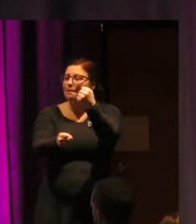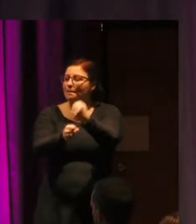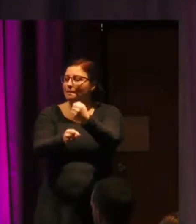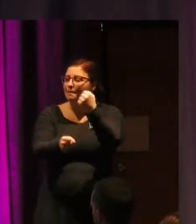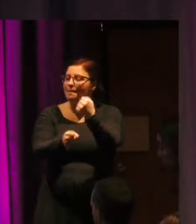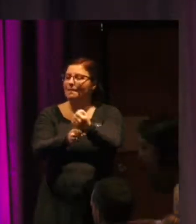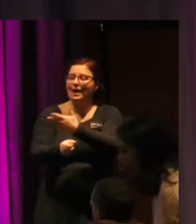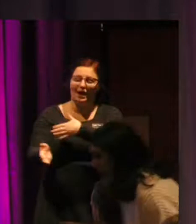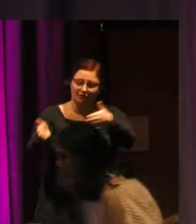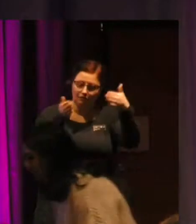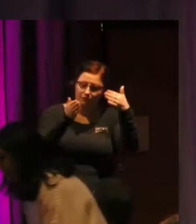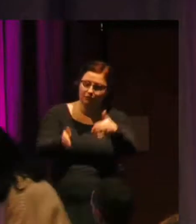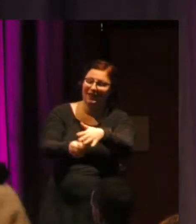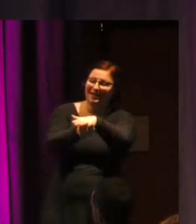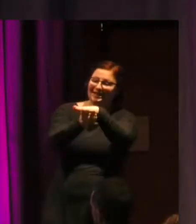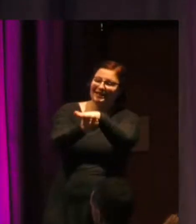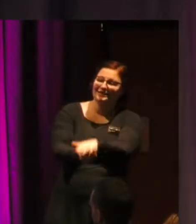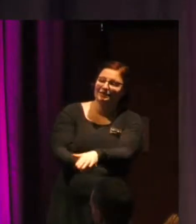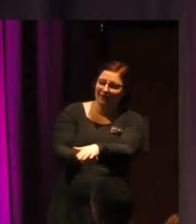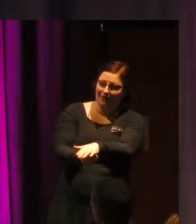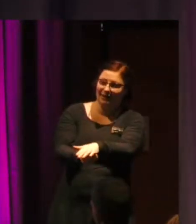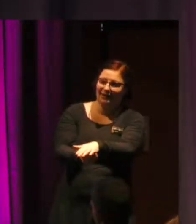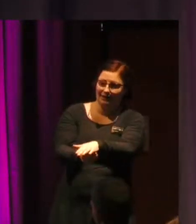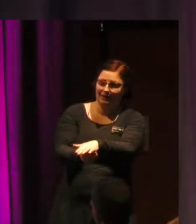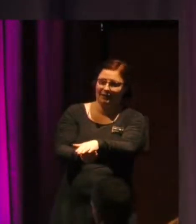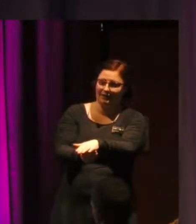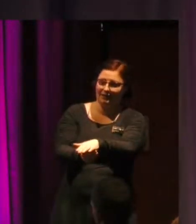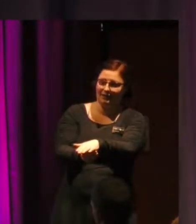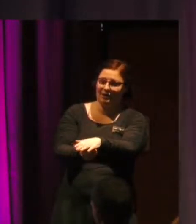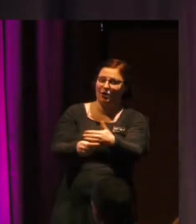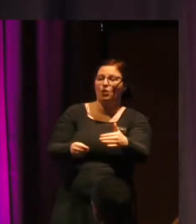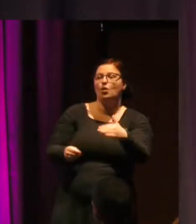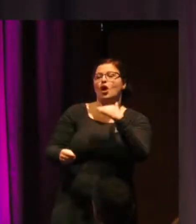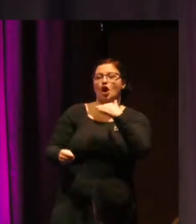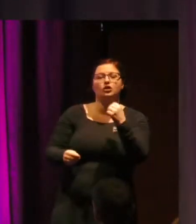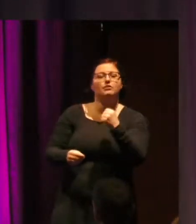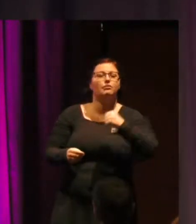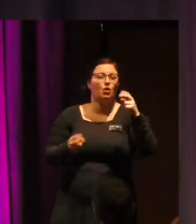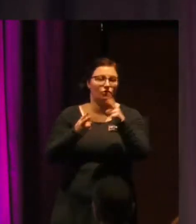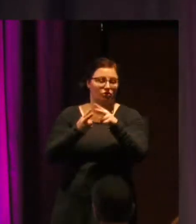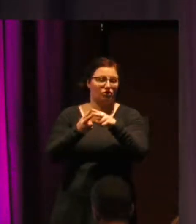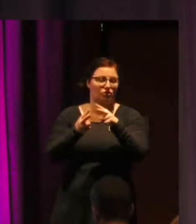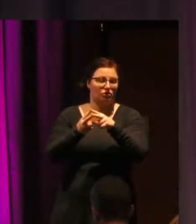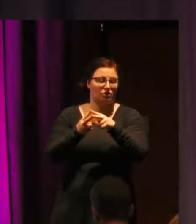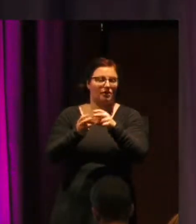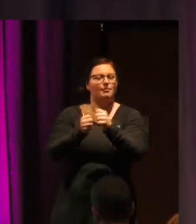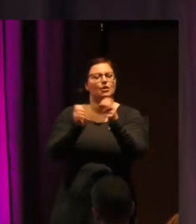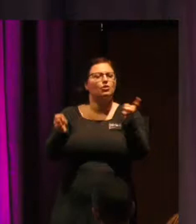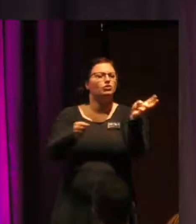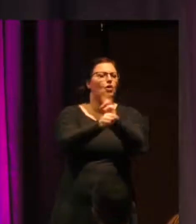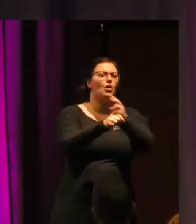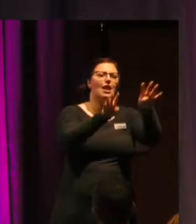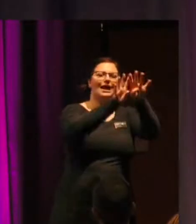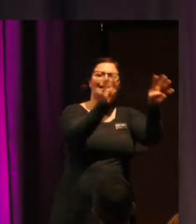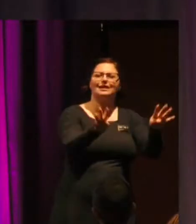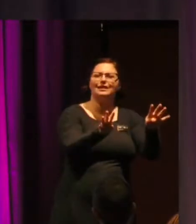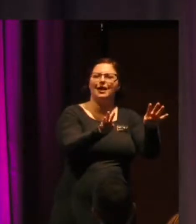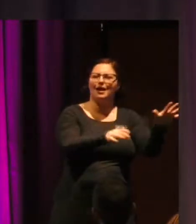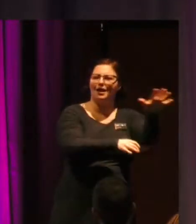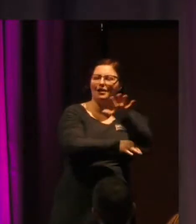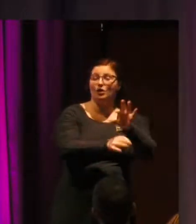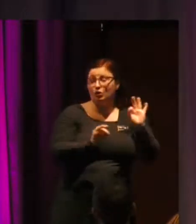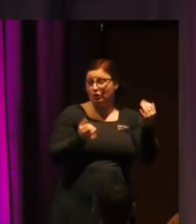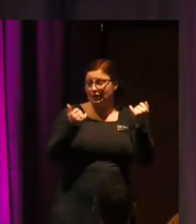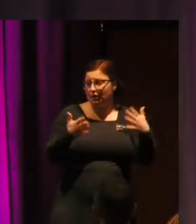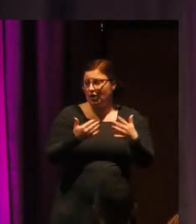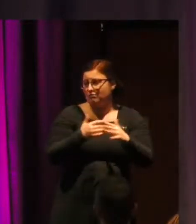is looking at discrimination and hate crimes, but also looking at the online sphere, especially with the rise of